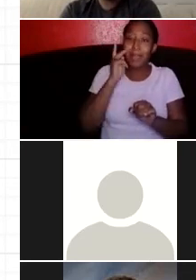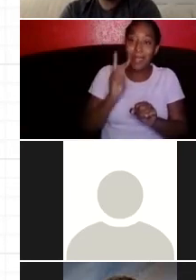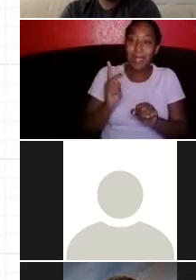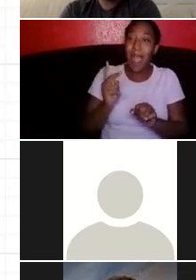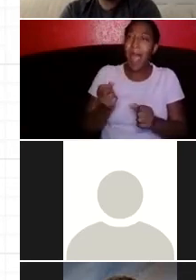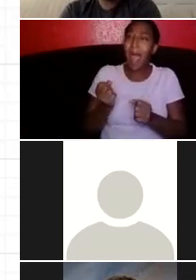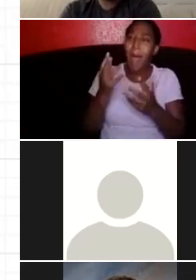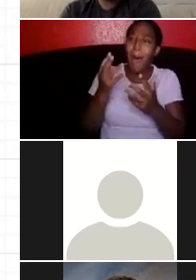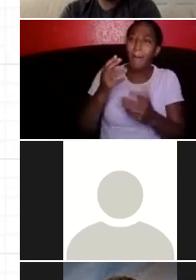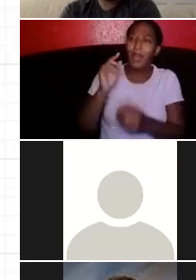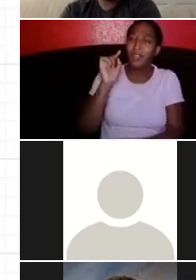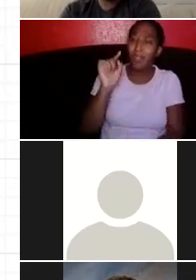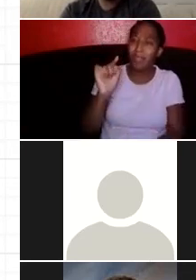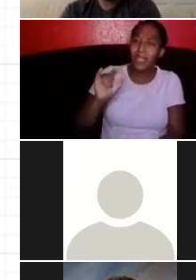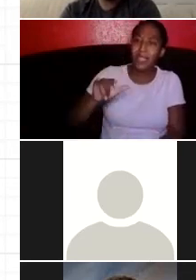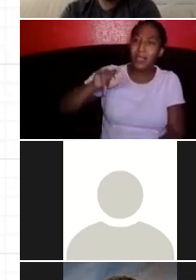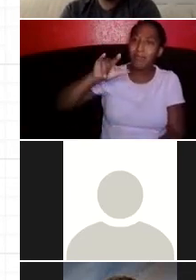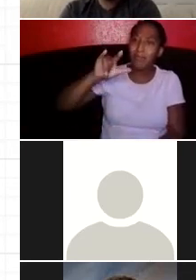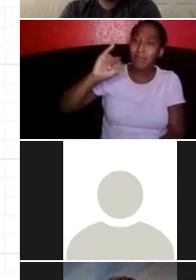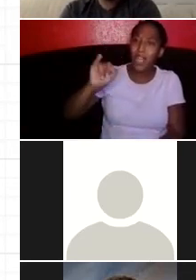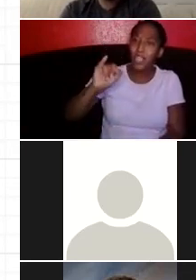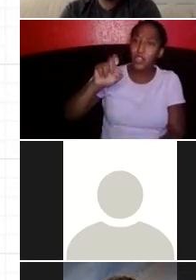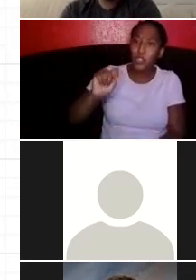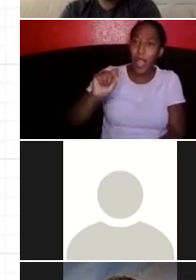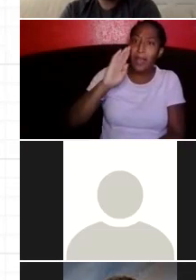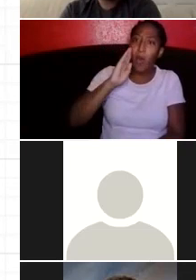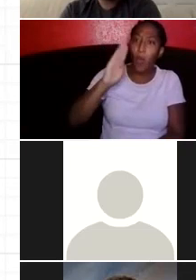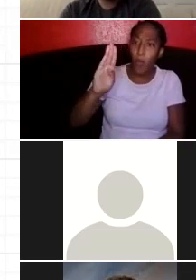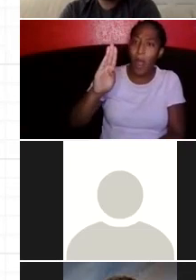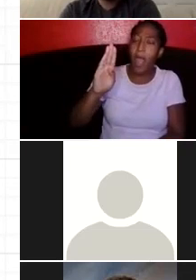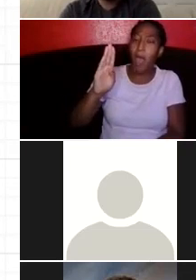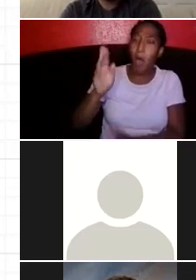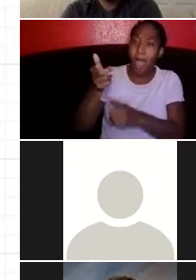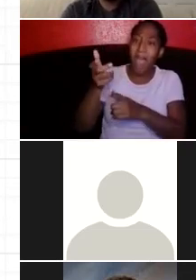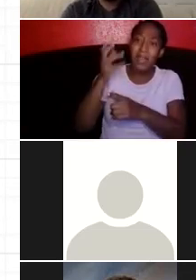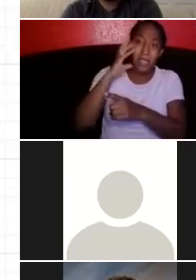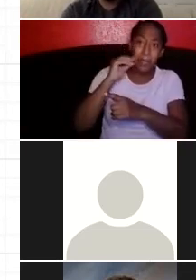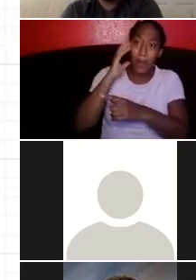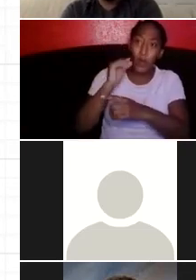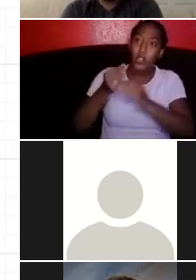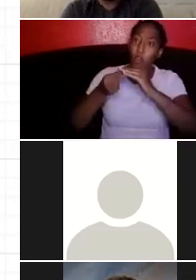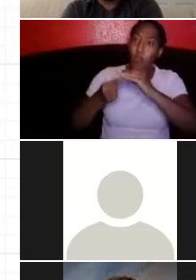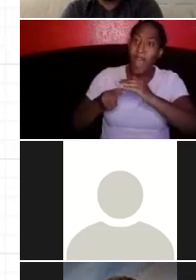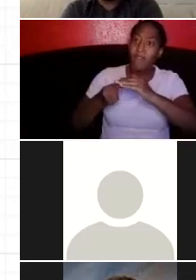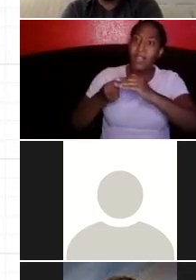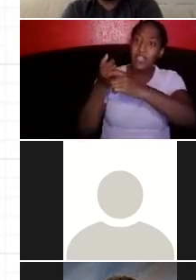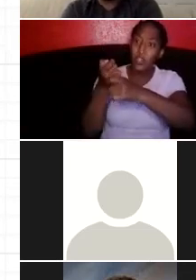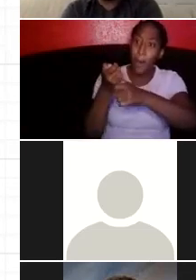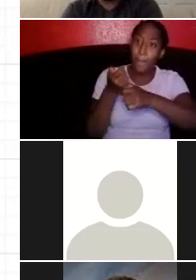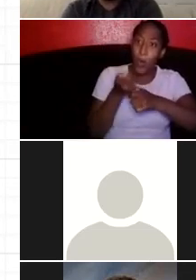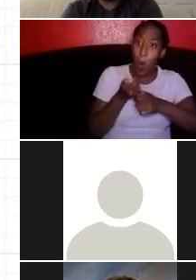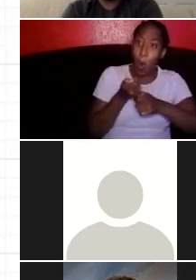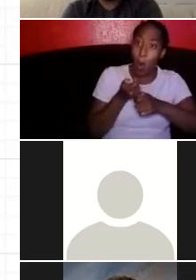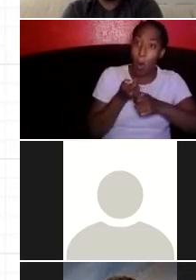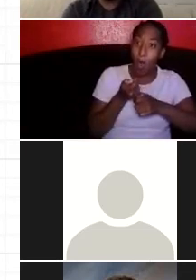by planet Earth. Or what if you're a passenger in that jet? You can figure out how much the Earth